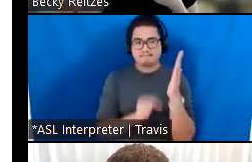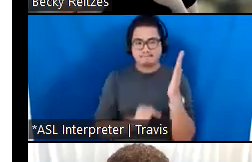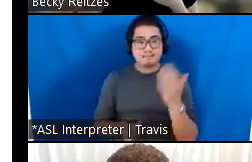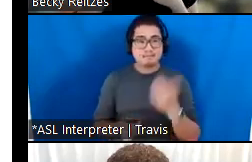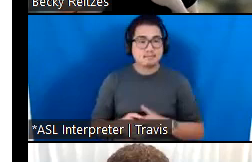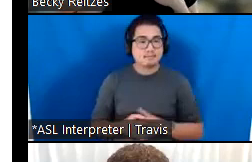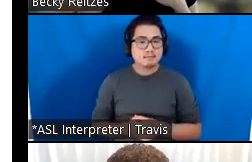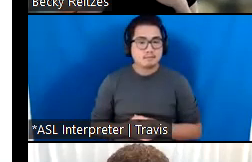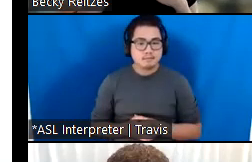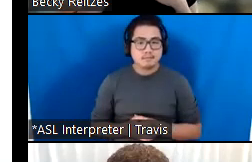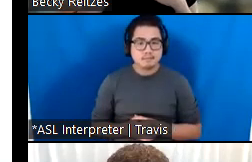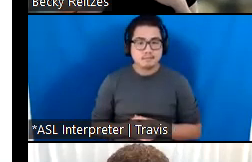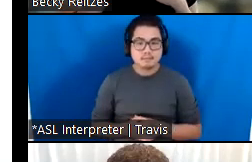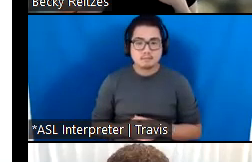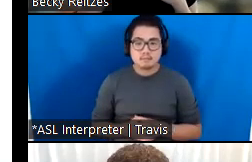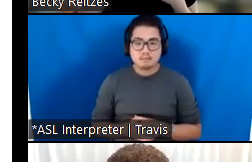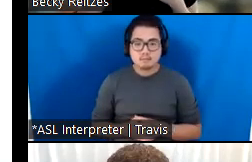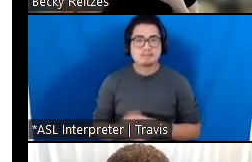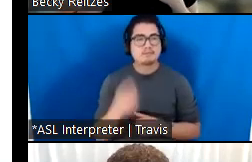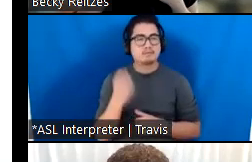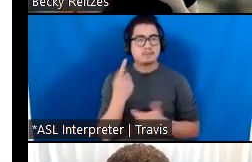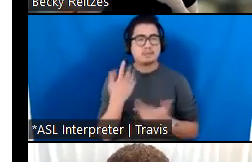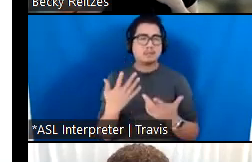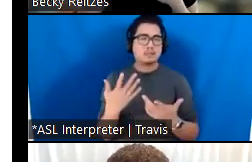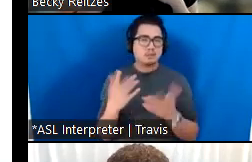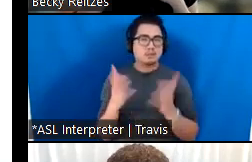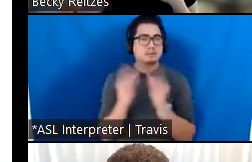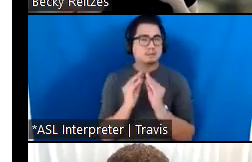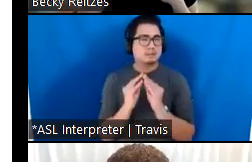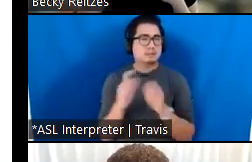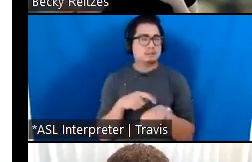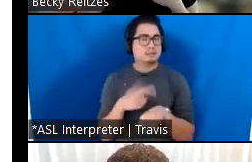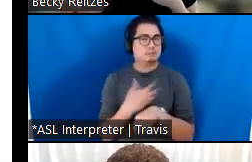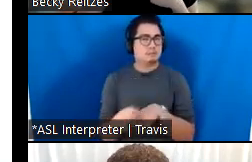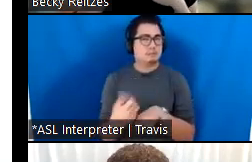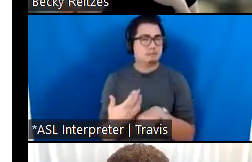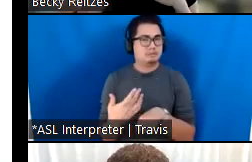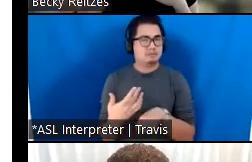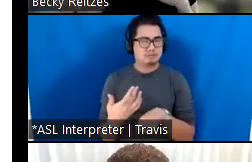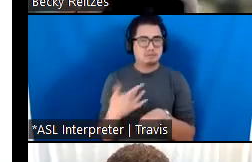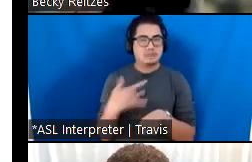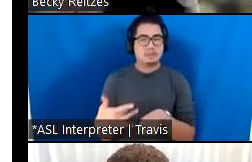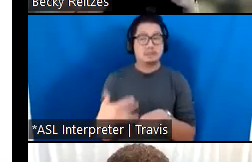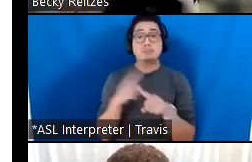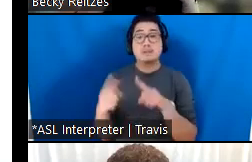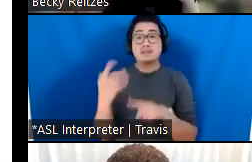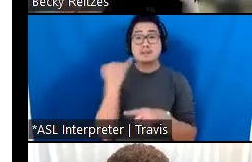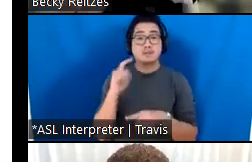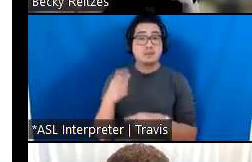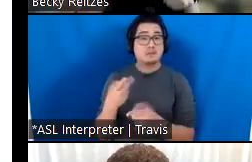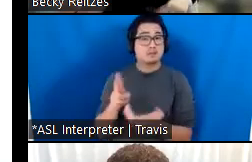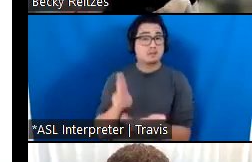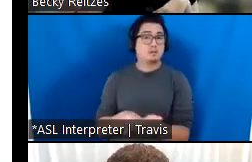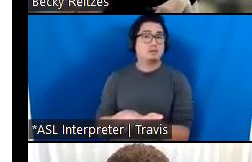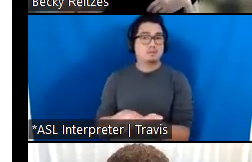slideshow as well. We don't usually get to them, but how to sign up for insurance, and I get free